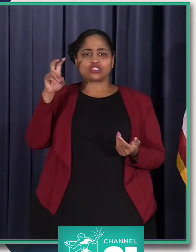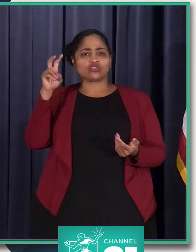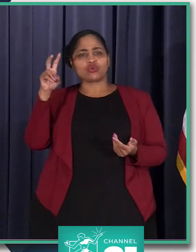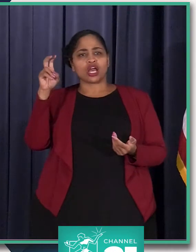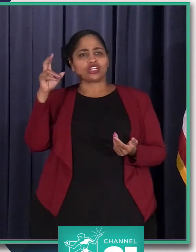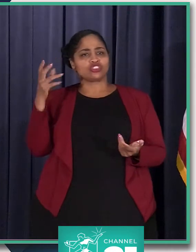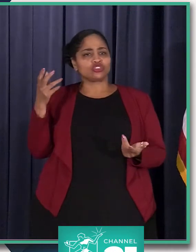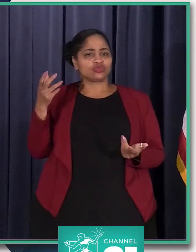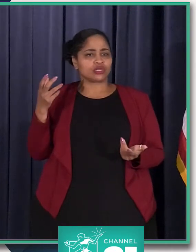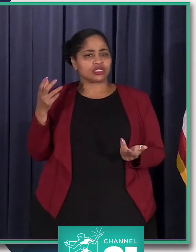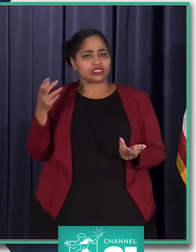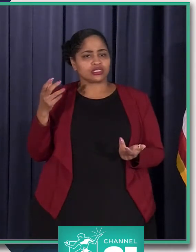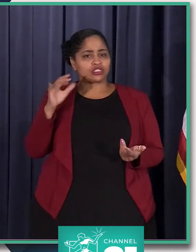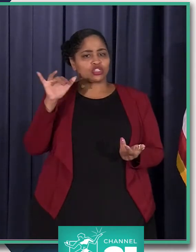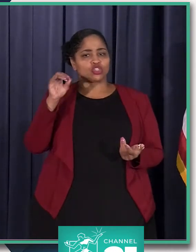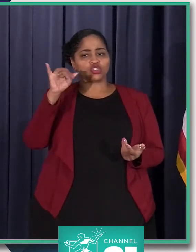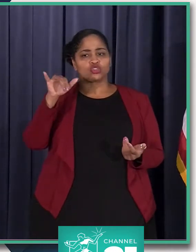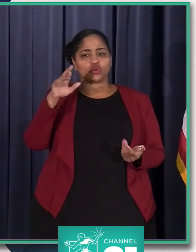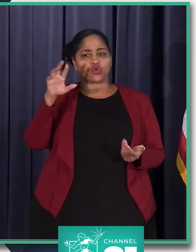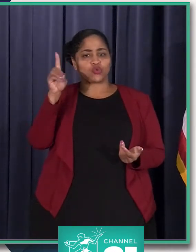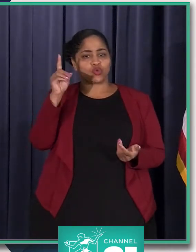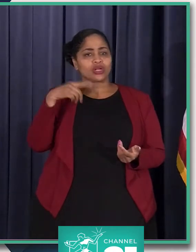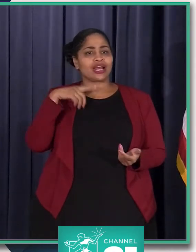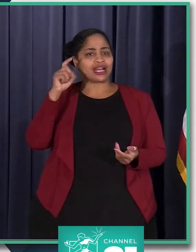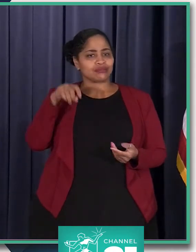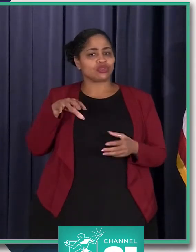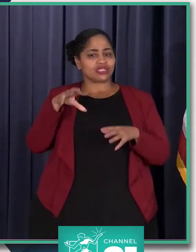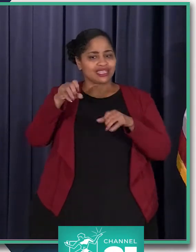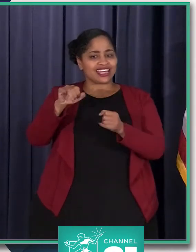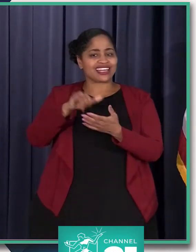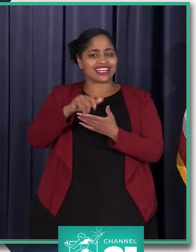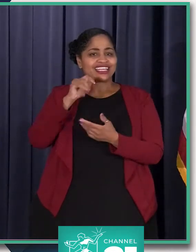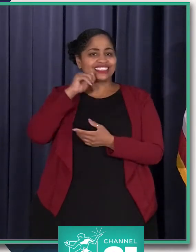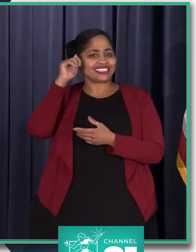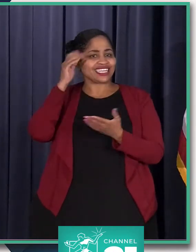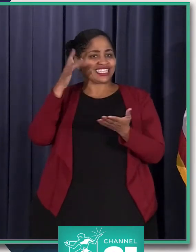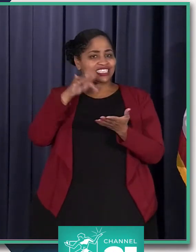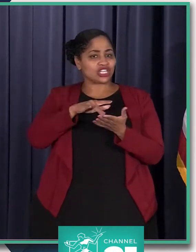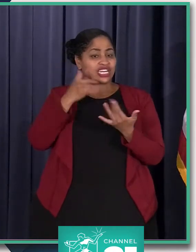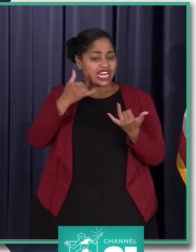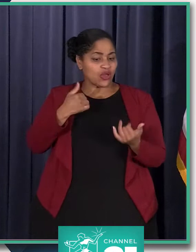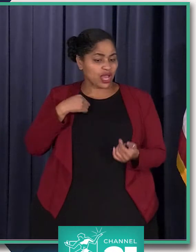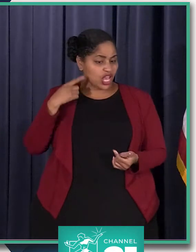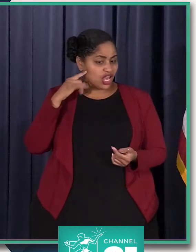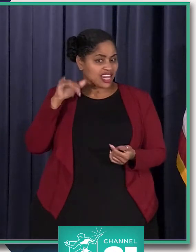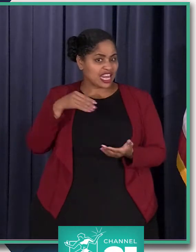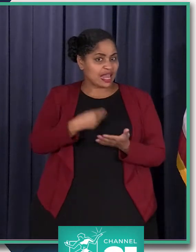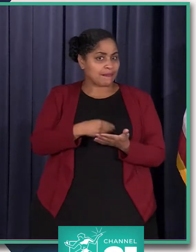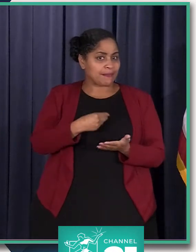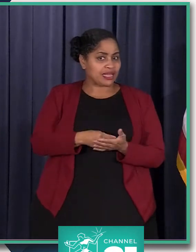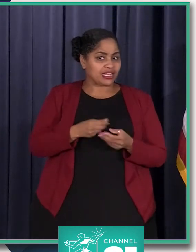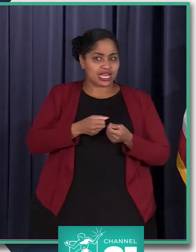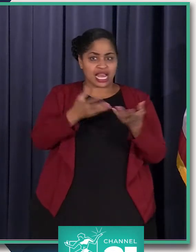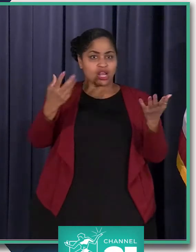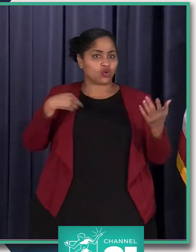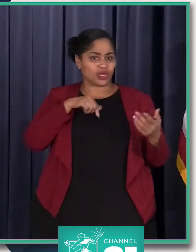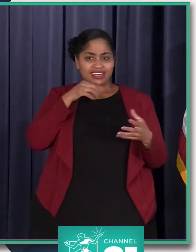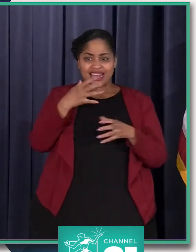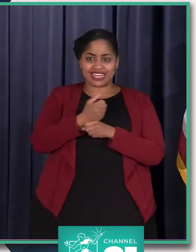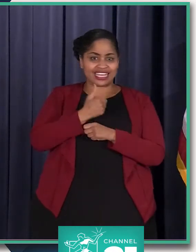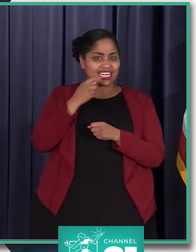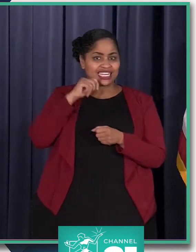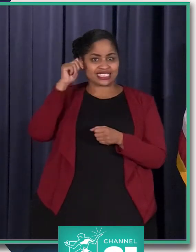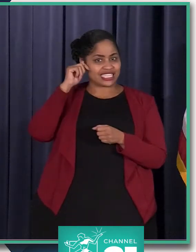200 Joy Road. I was supposed to be getting this teen center. Now I'm hearing that the money is out and we're not getting a